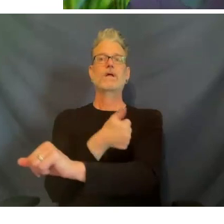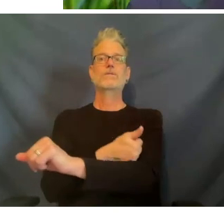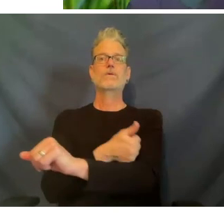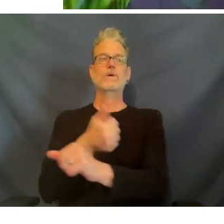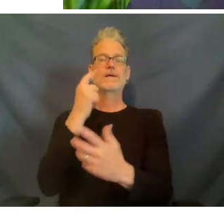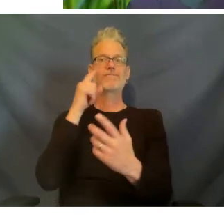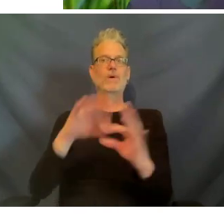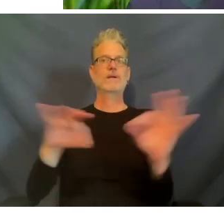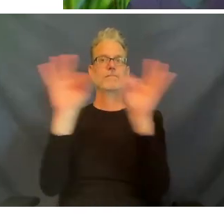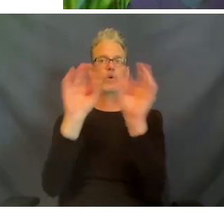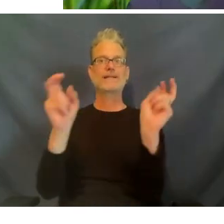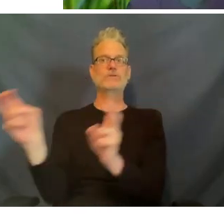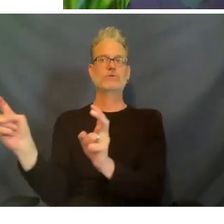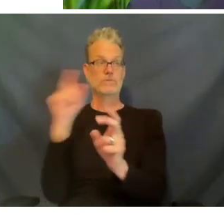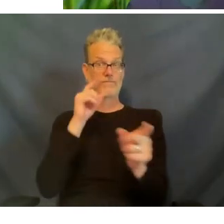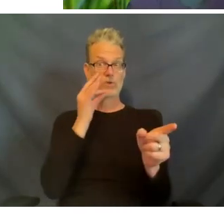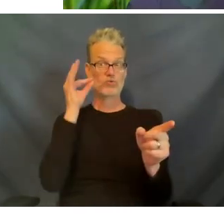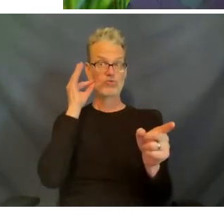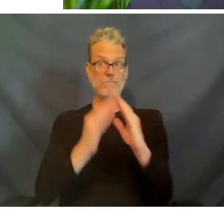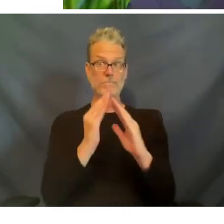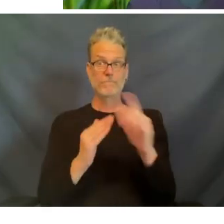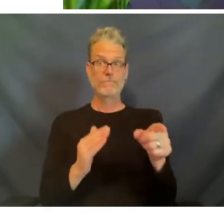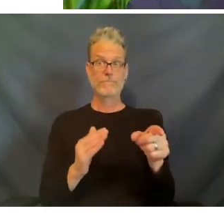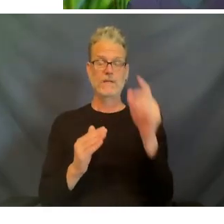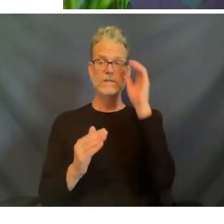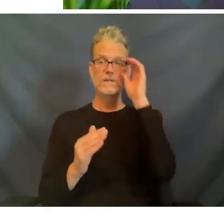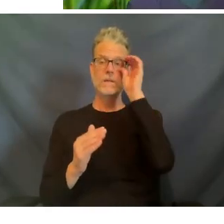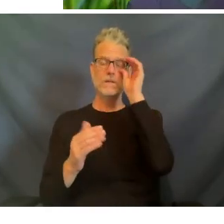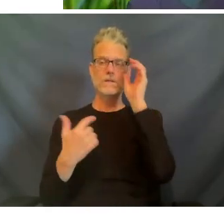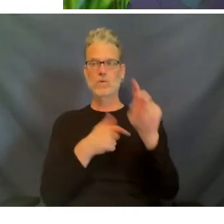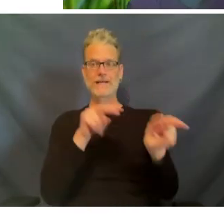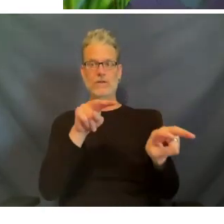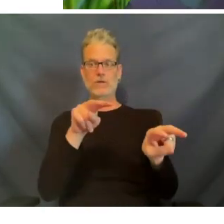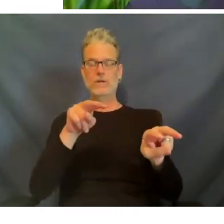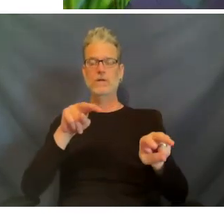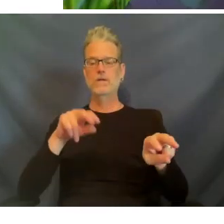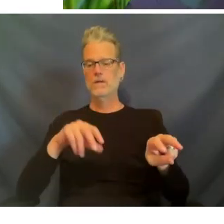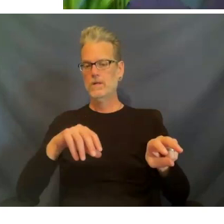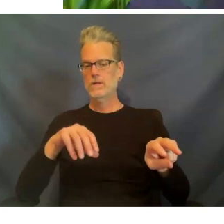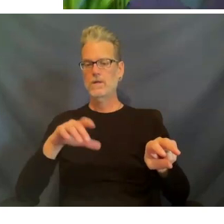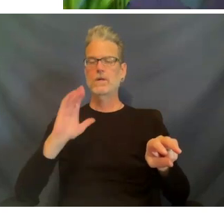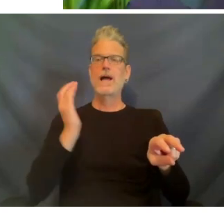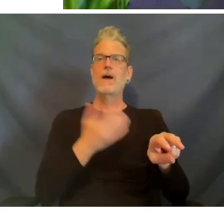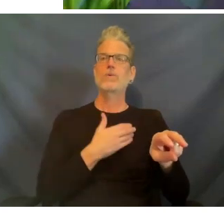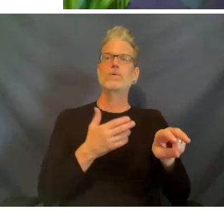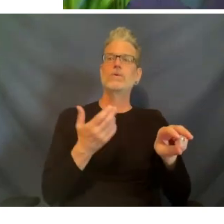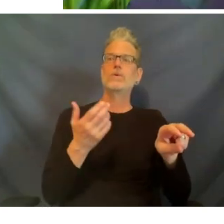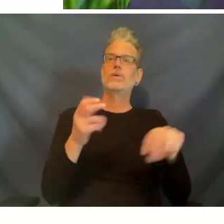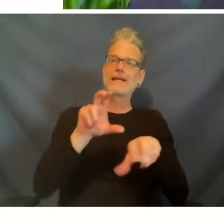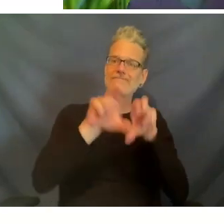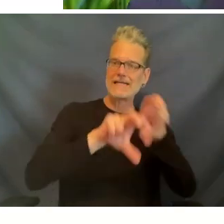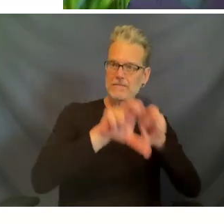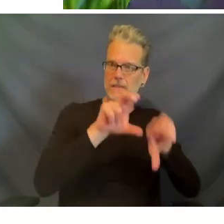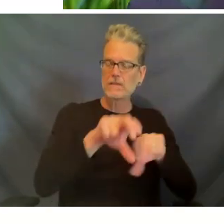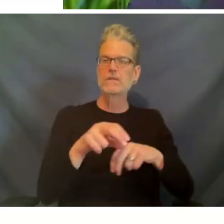issues. And so for tribes, what we look at here is our investment and assisting